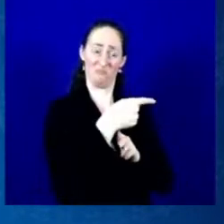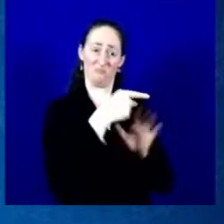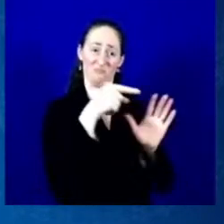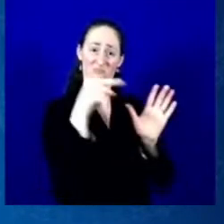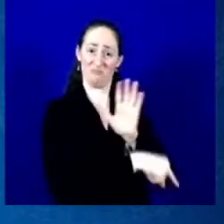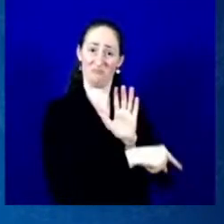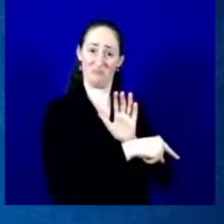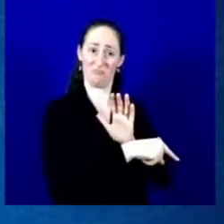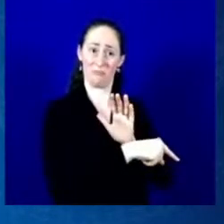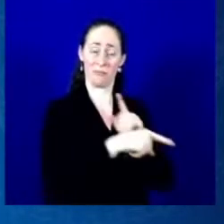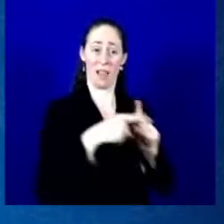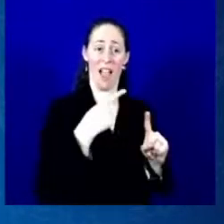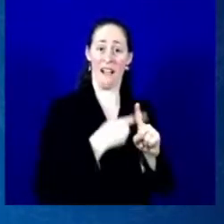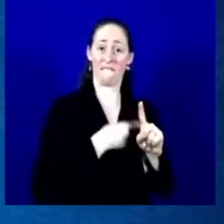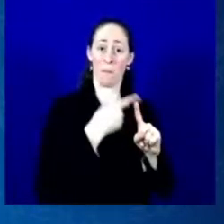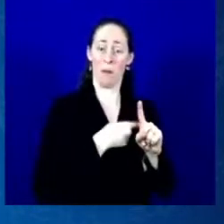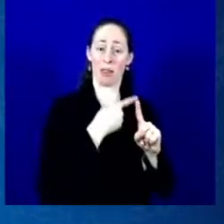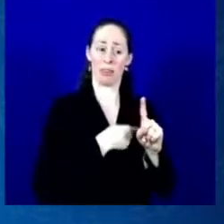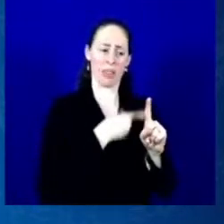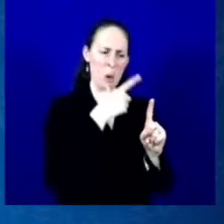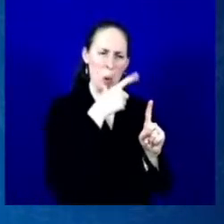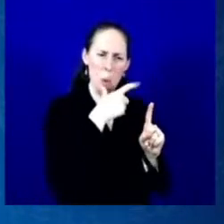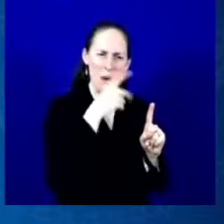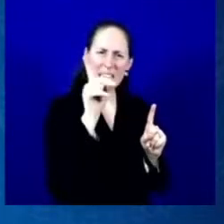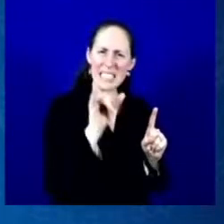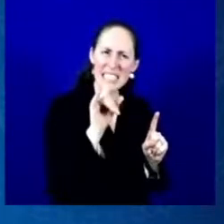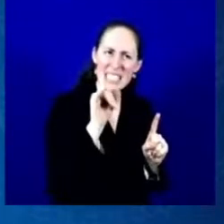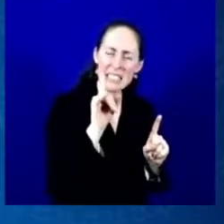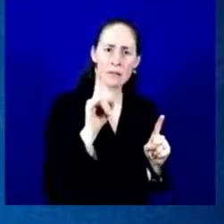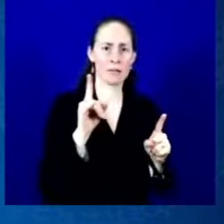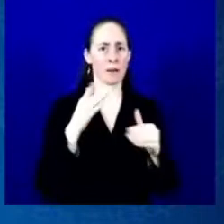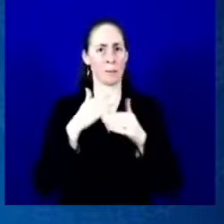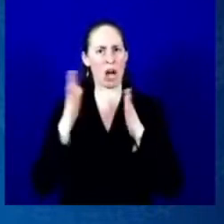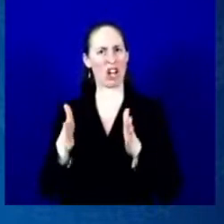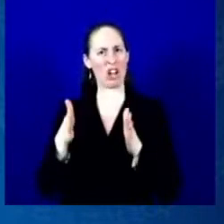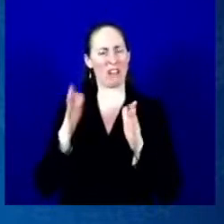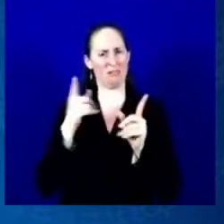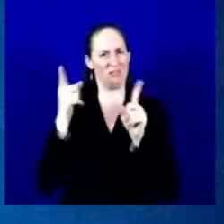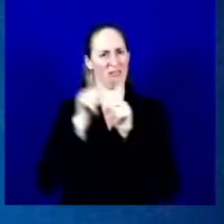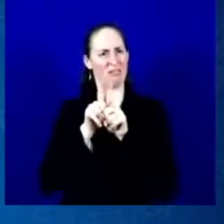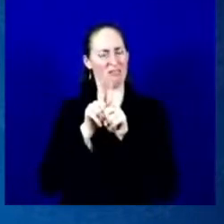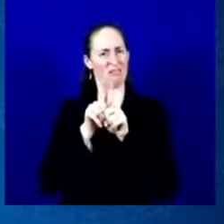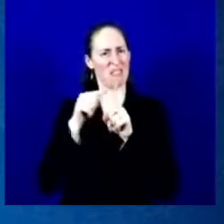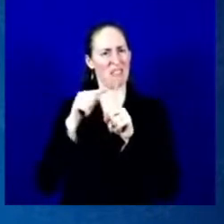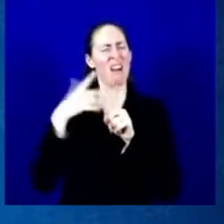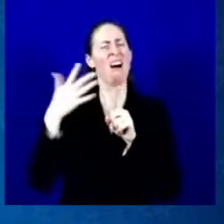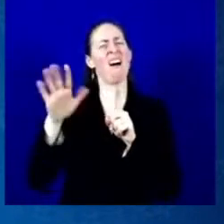50 a month. Let's pass it and save some lives.